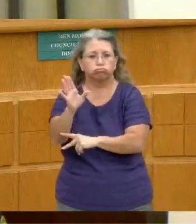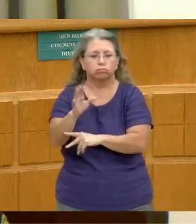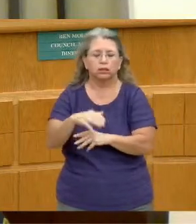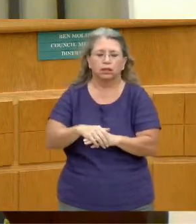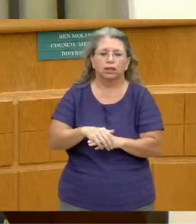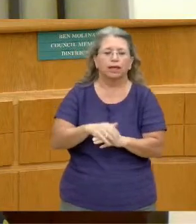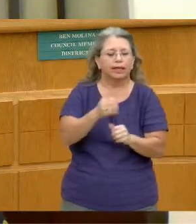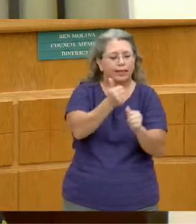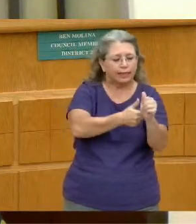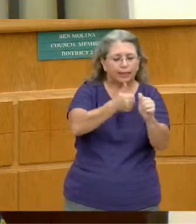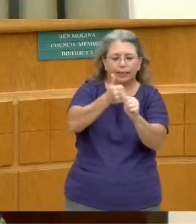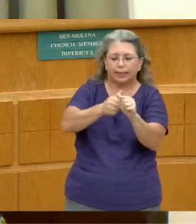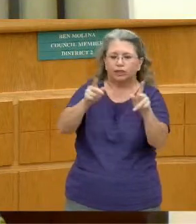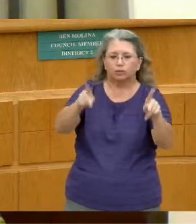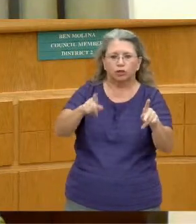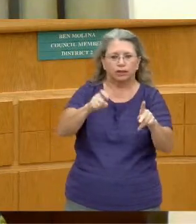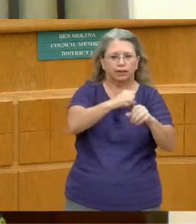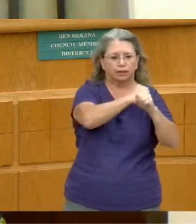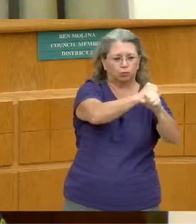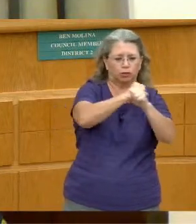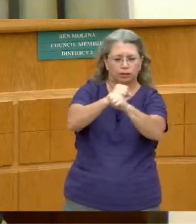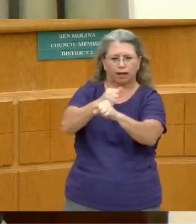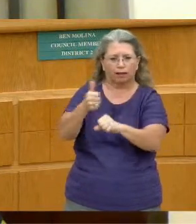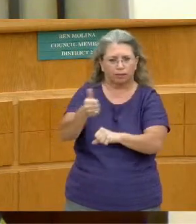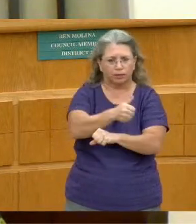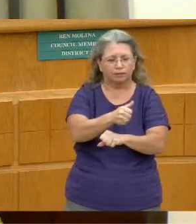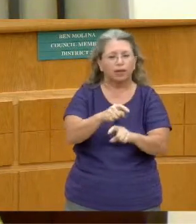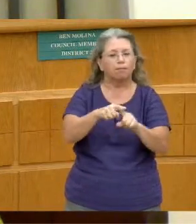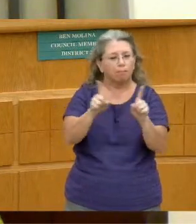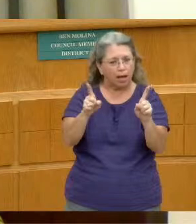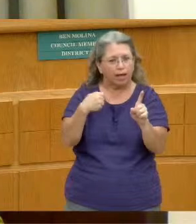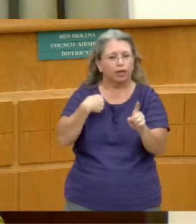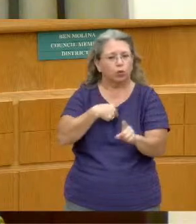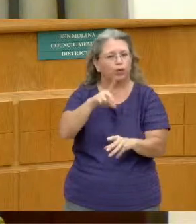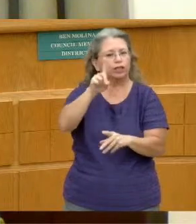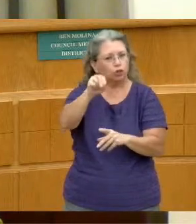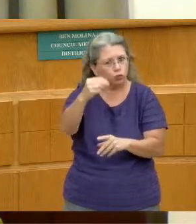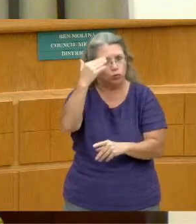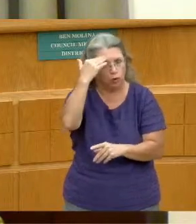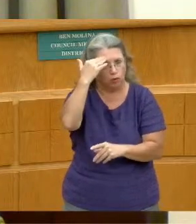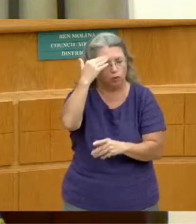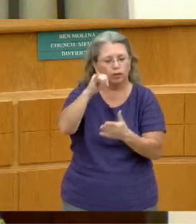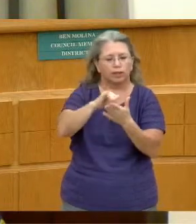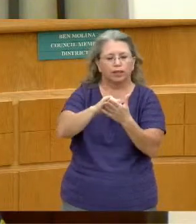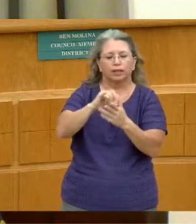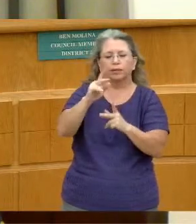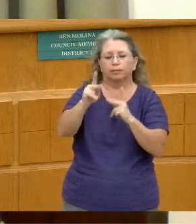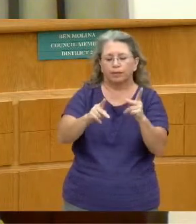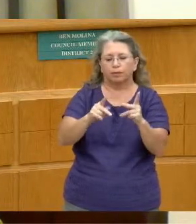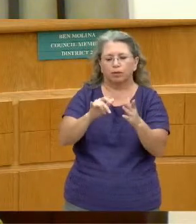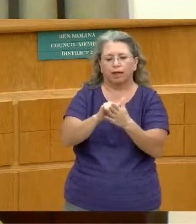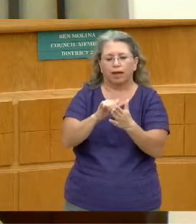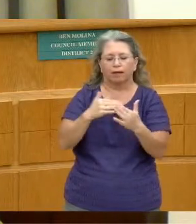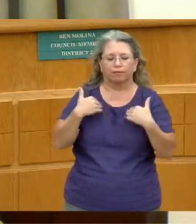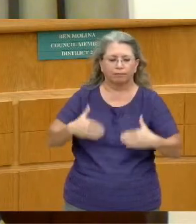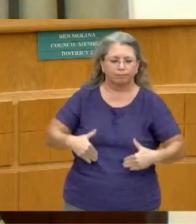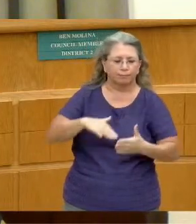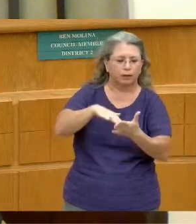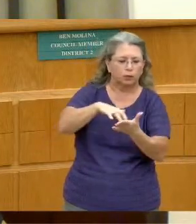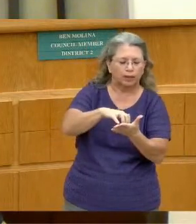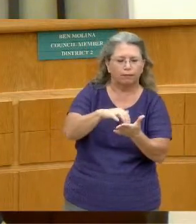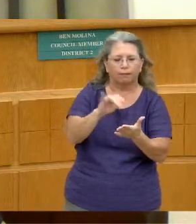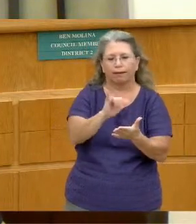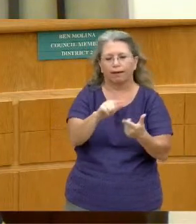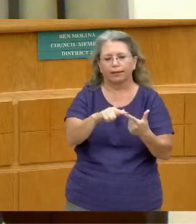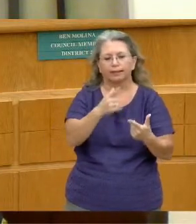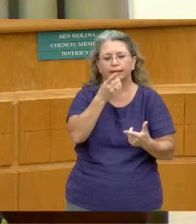what we do know is that the vulnerable populations, and these are individuals that are diabetic, these are individuals